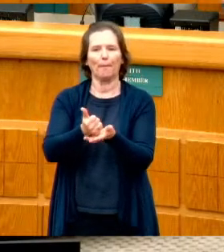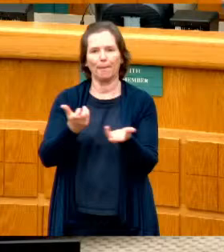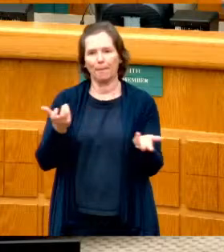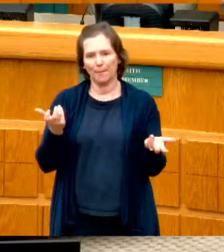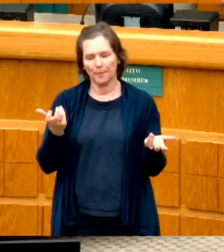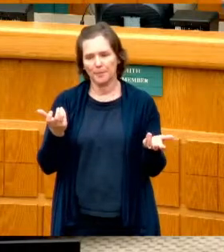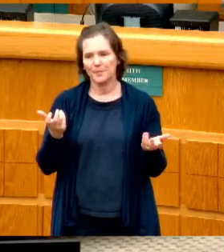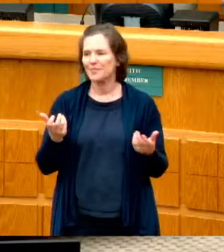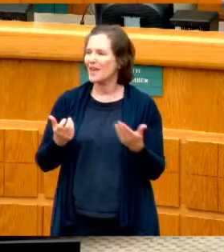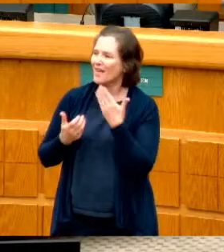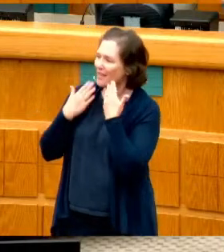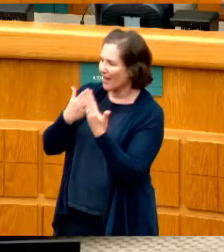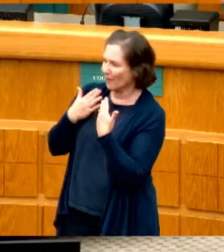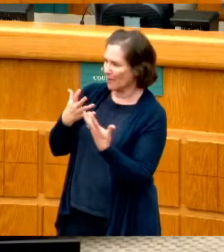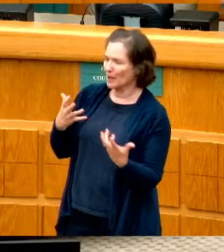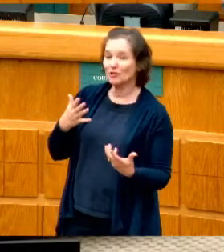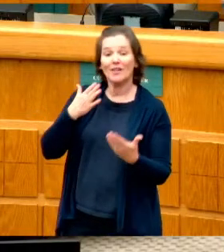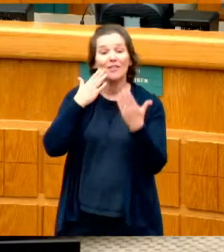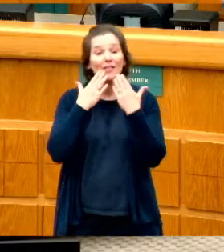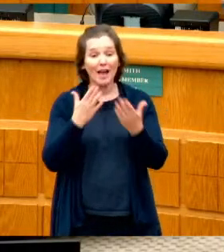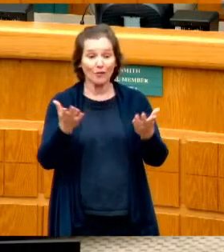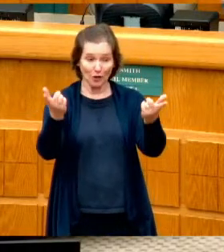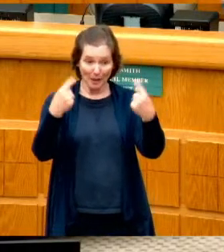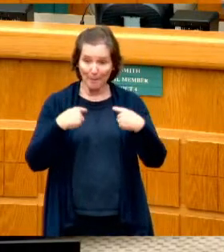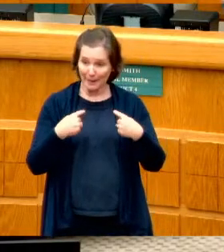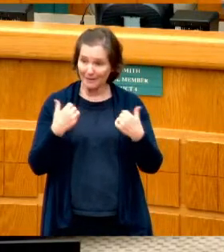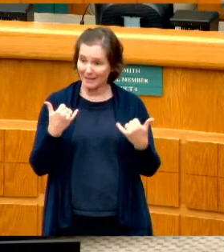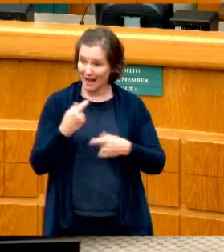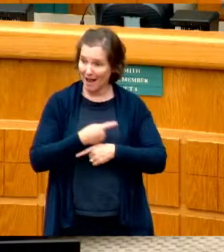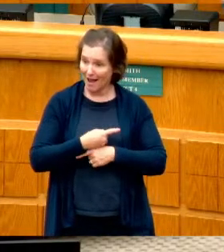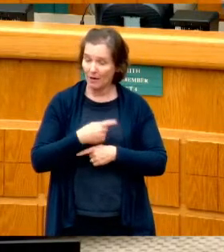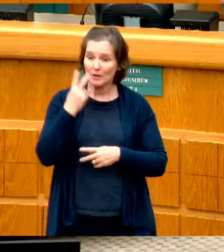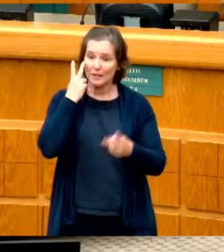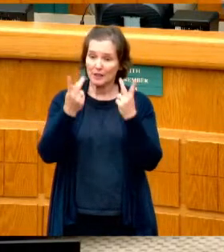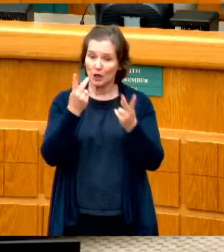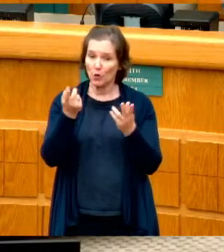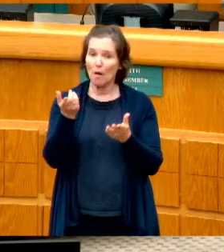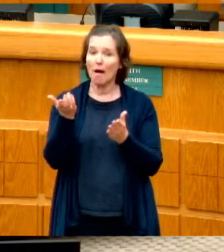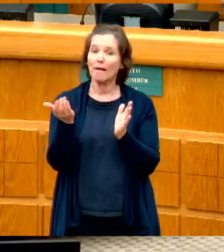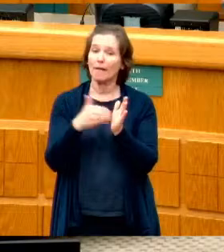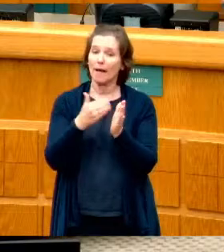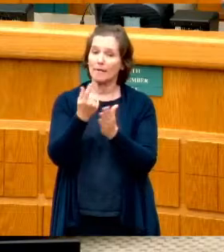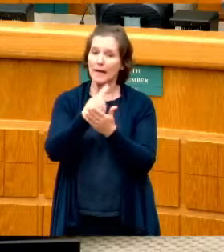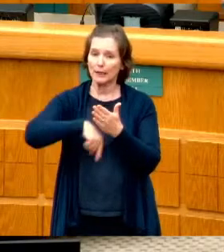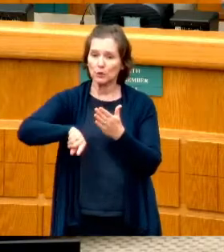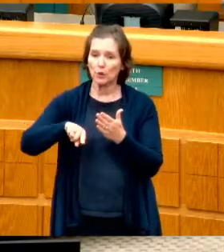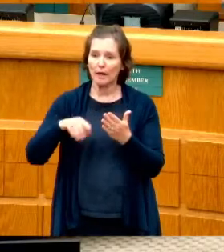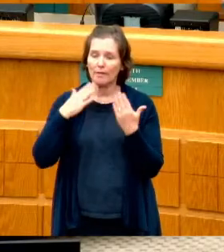questions, thank you for being at the presser, and we will see you again next week. Thank you.